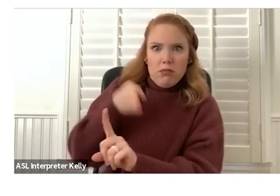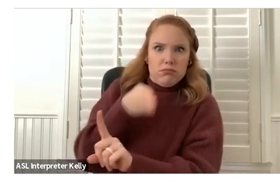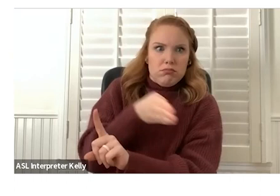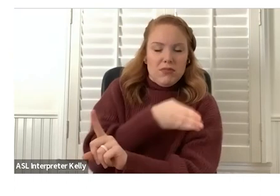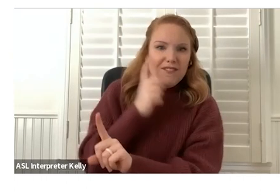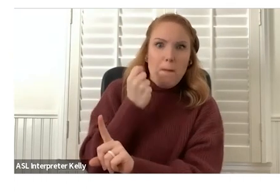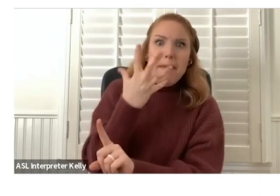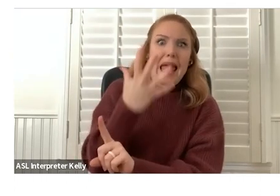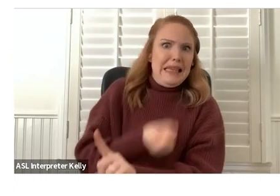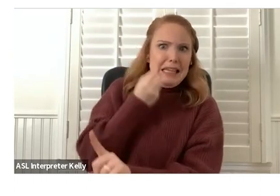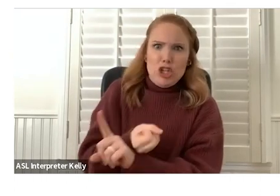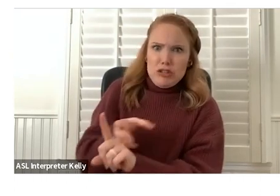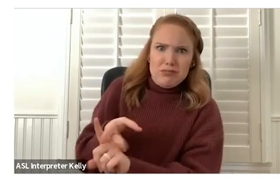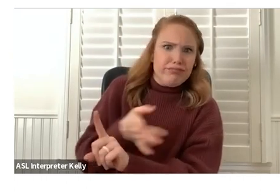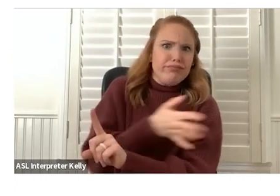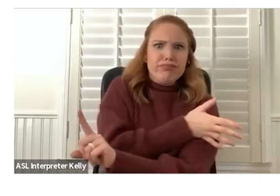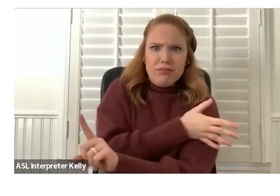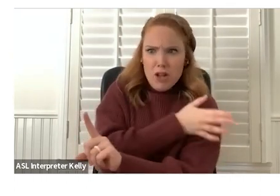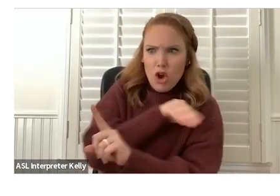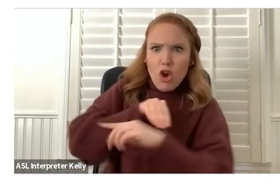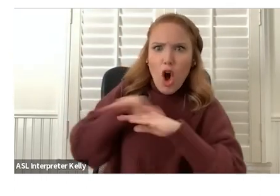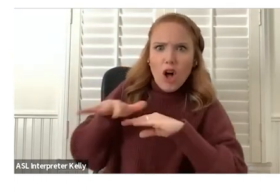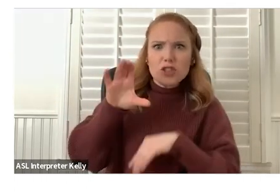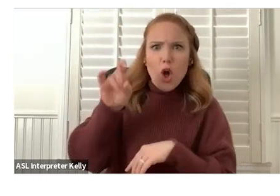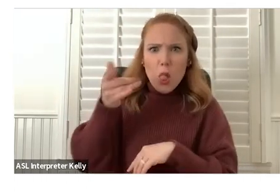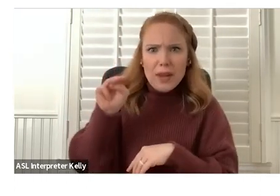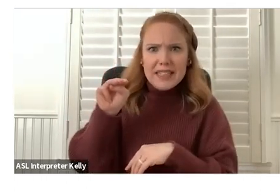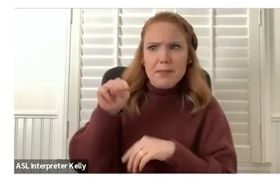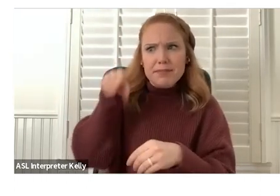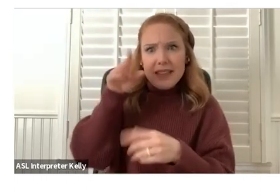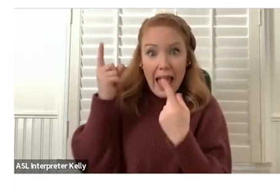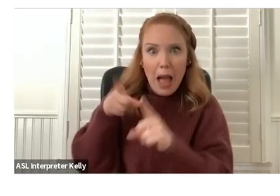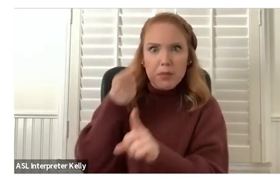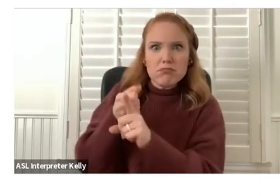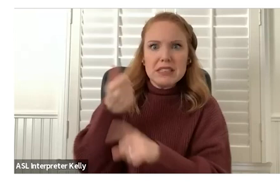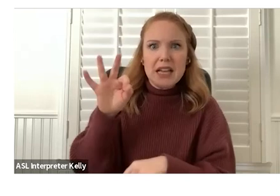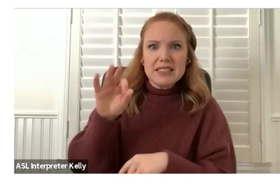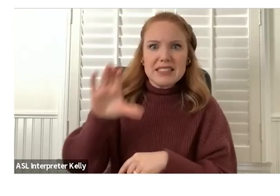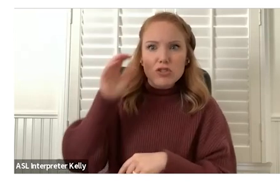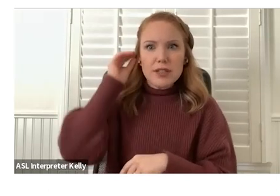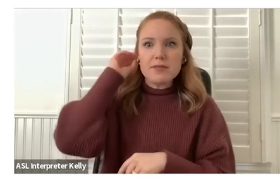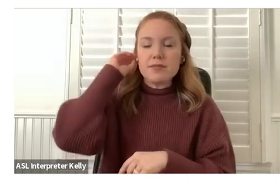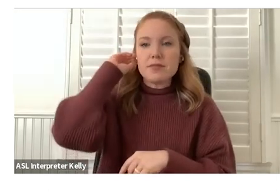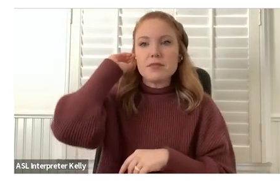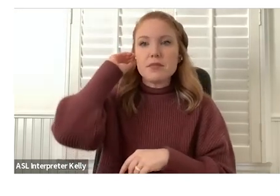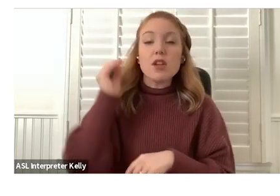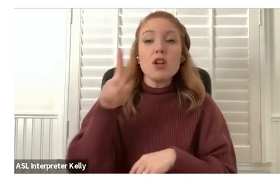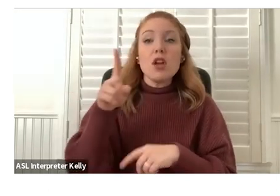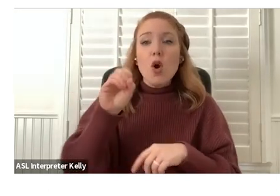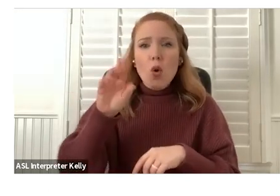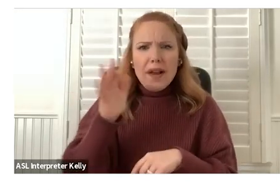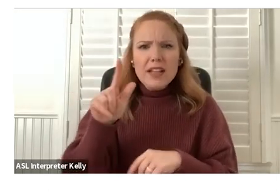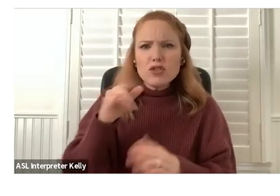or the one that was before it on the slide before. This is the phantasm, okay? The fantasy of the Orient that was